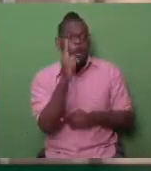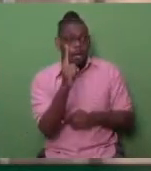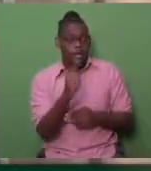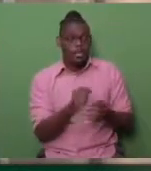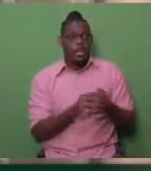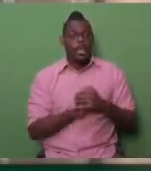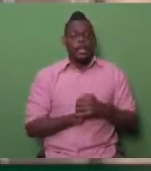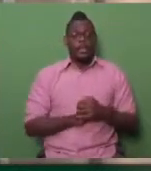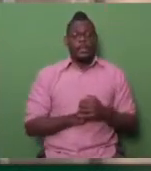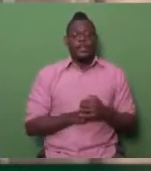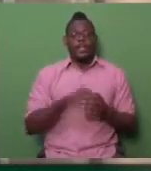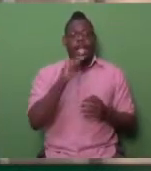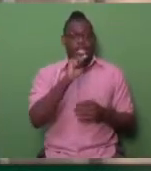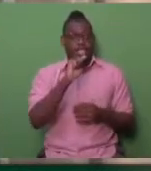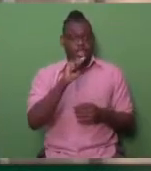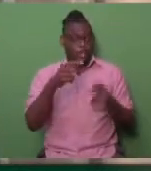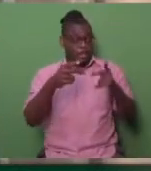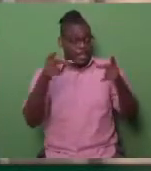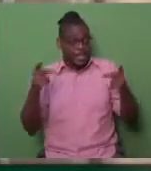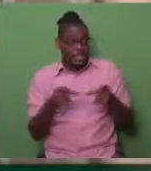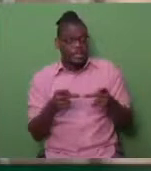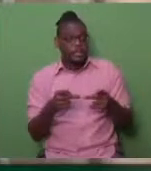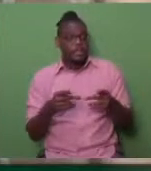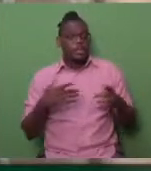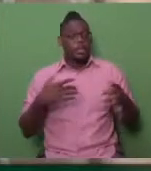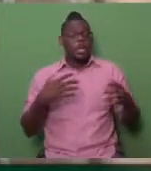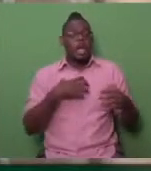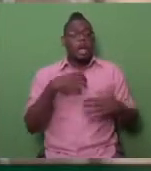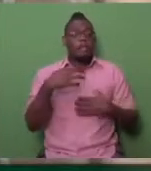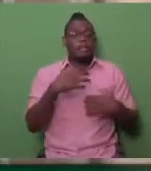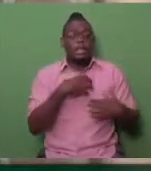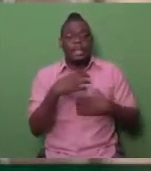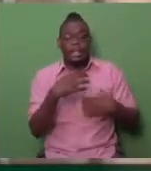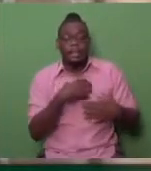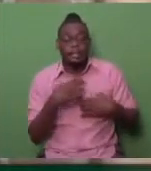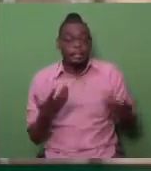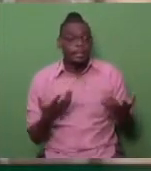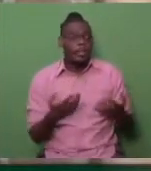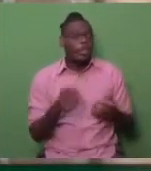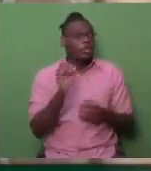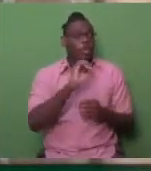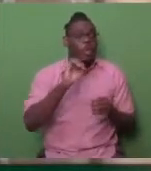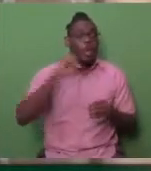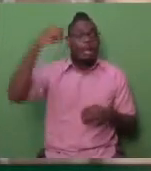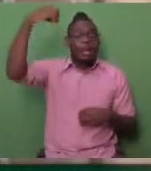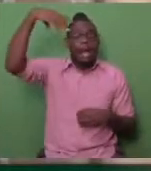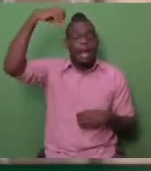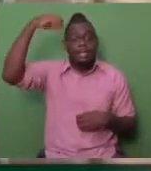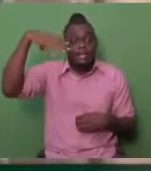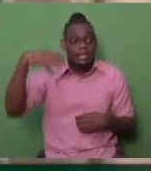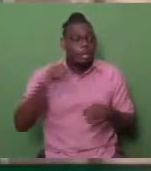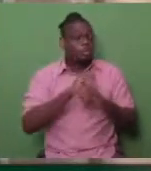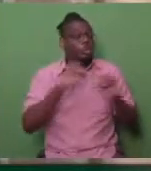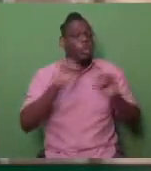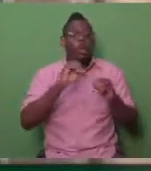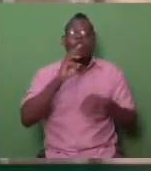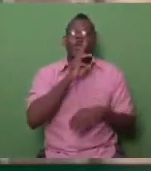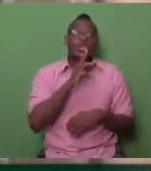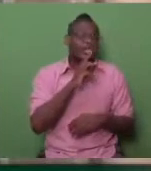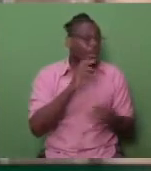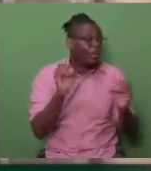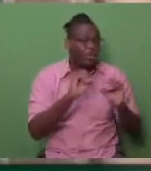have water in your taps, or that your street lights have not been working for months and TNTech doesn't seem too bothered by it, you should